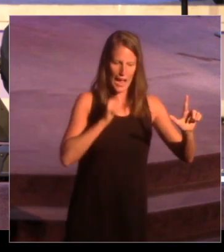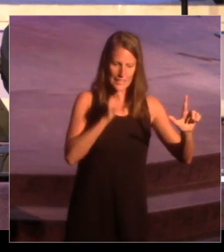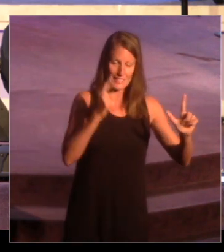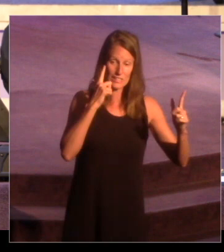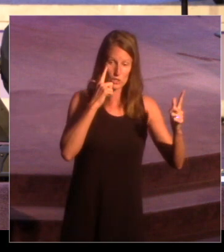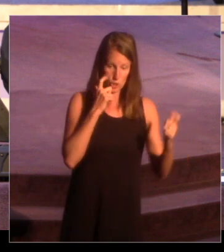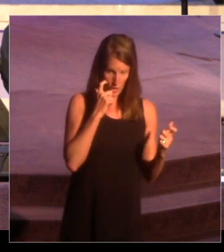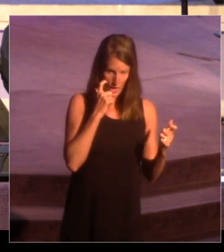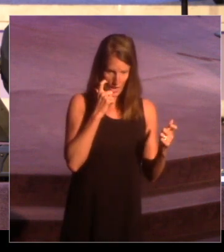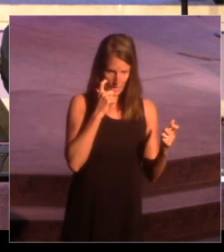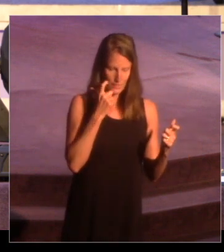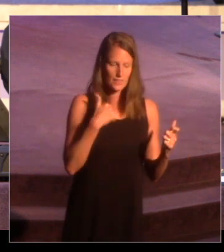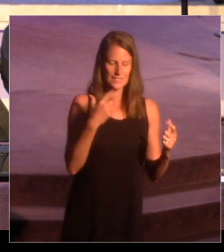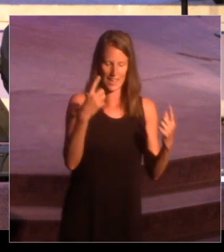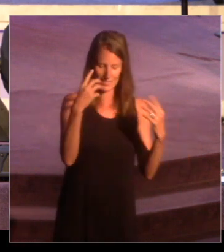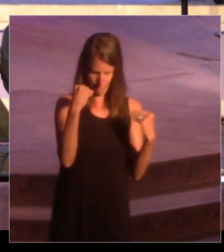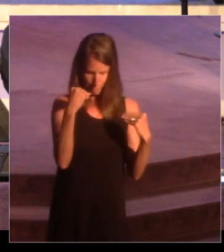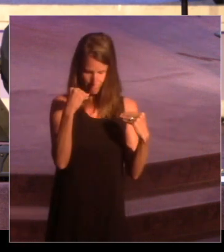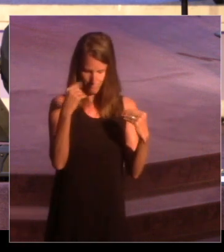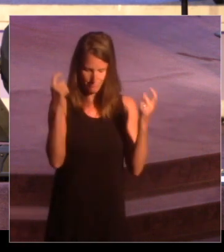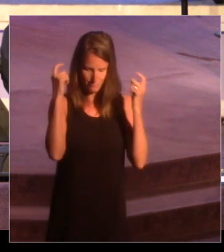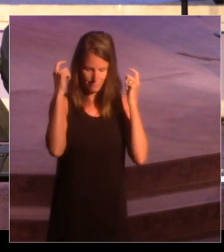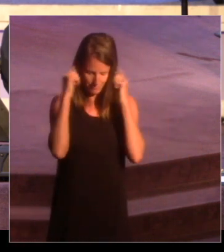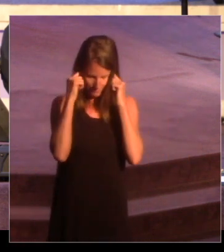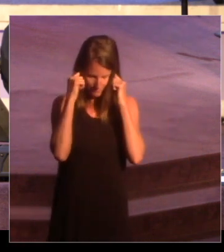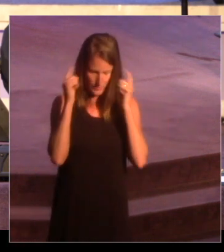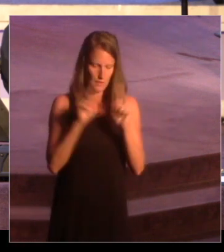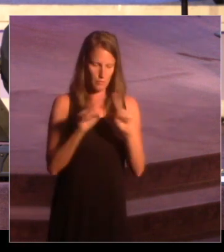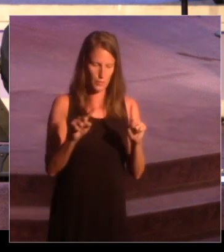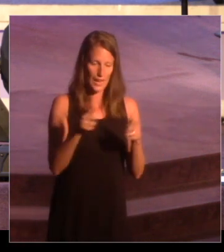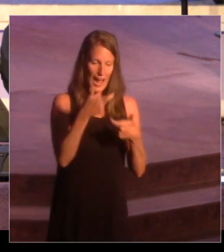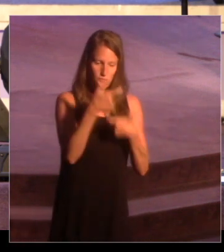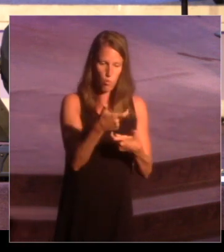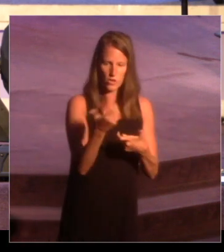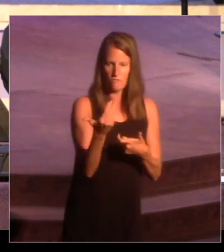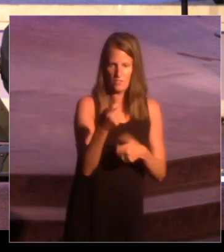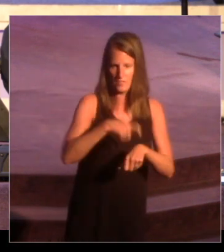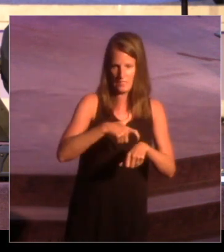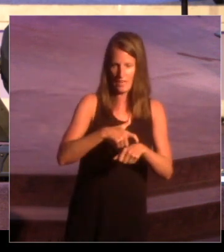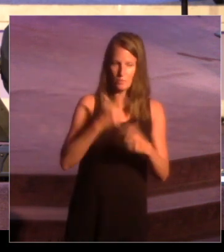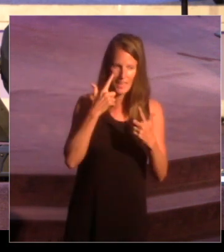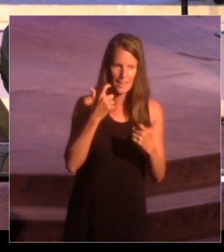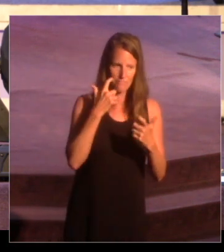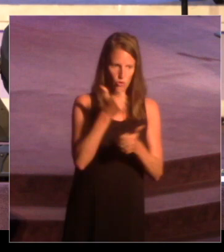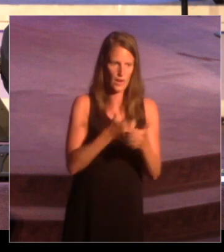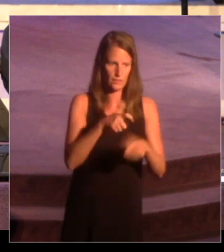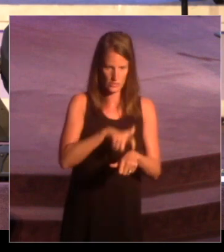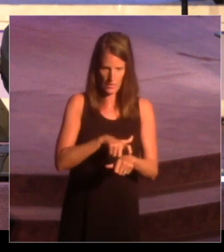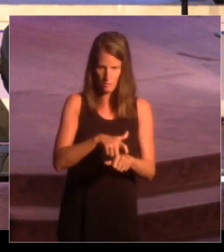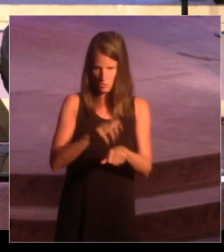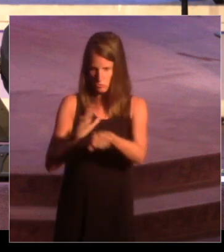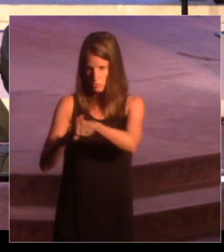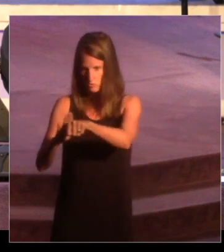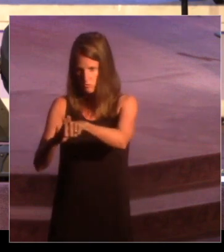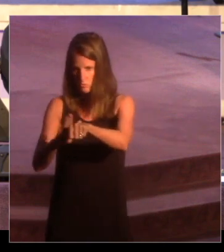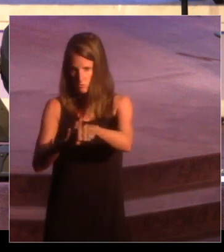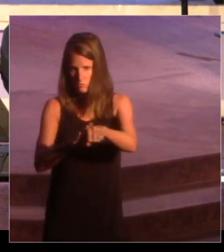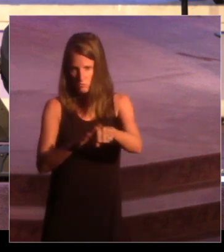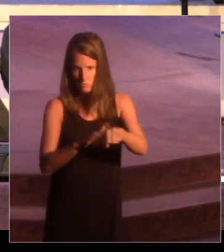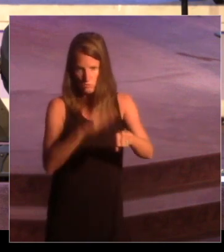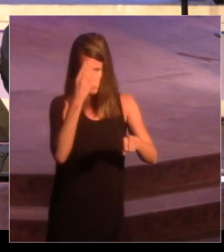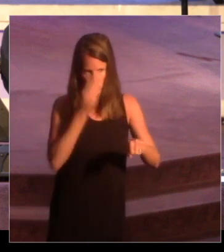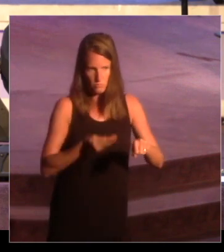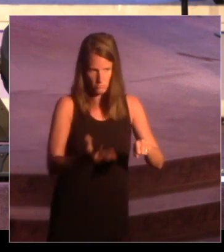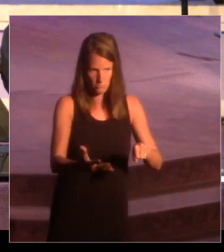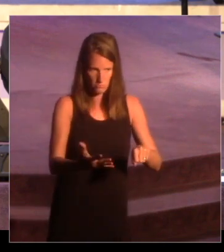service because I sat over there with my eyes closed and my ears plugged, but I've watched this like 15 times and I've cried. It's pretty heavy, so I just wanted to give a